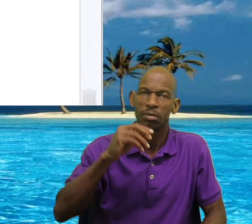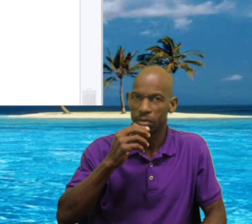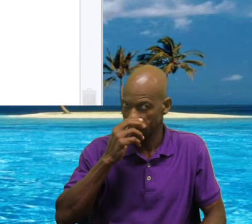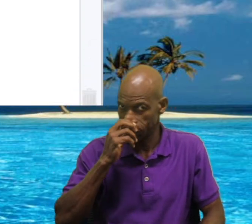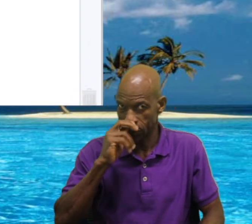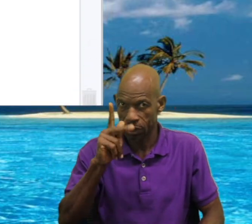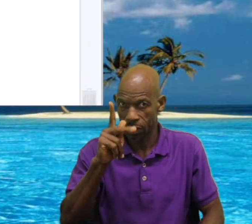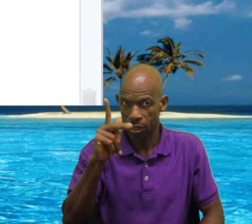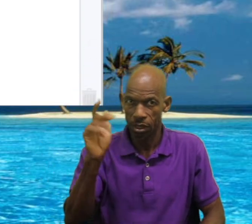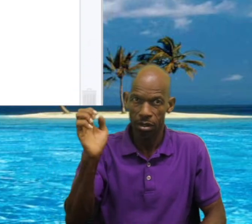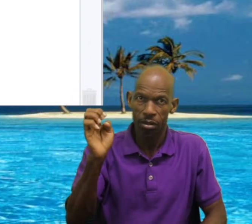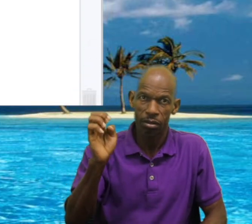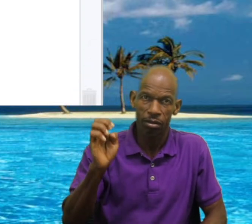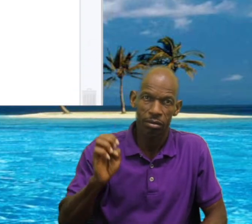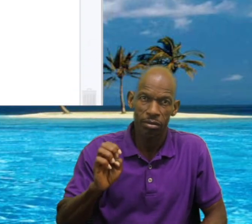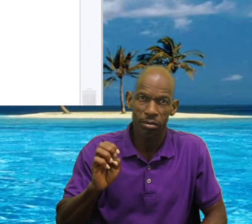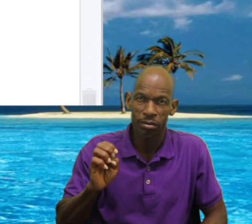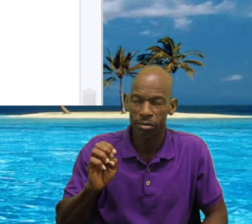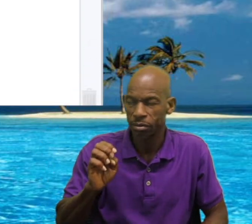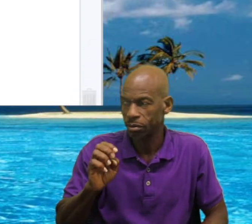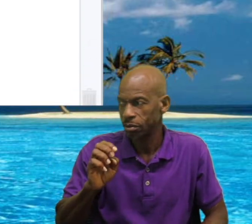Karen.